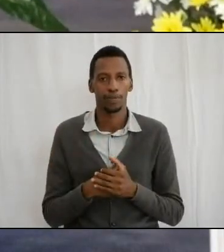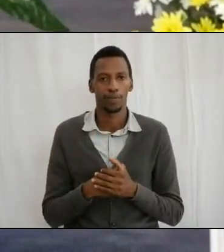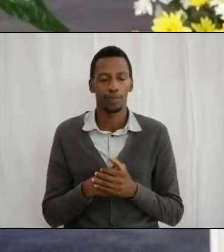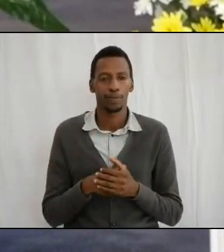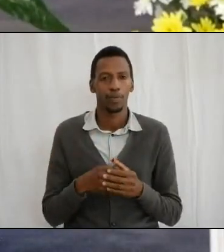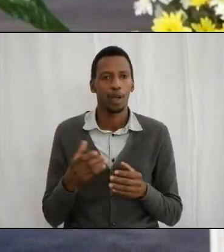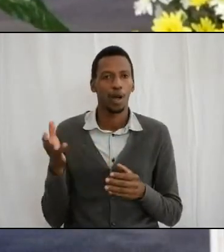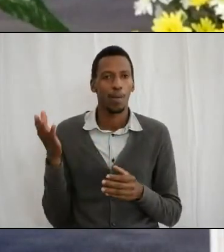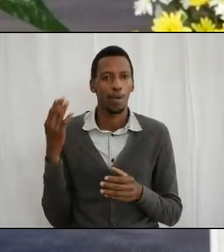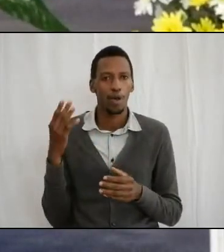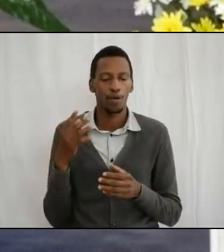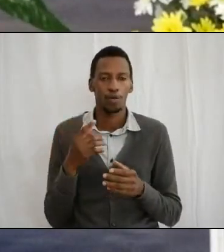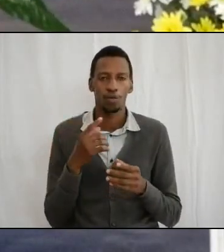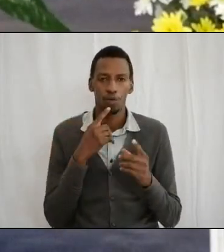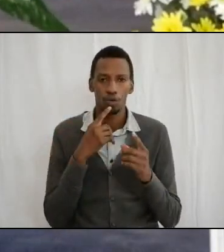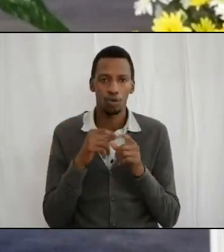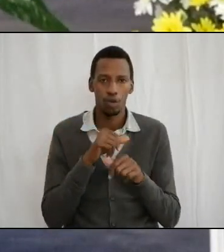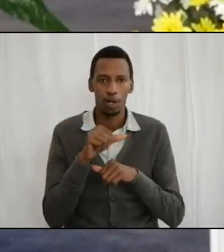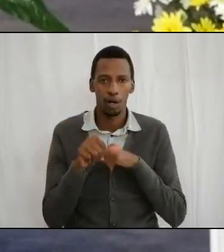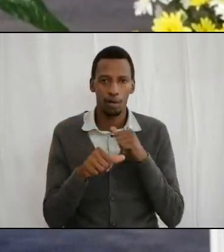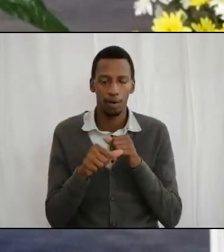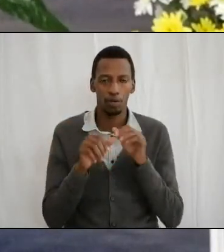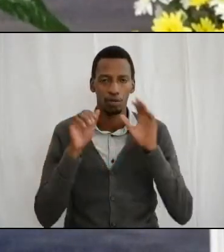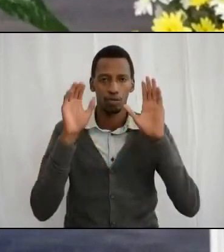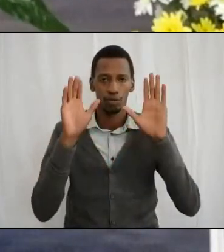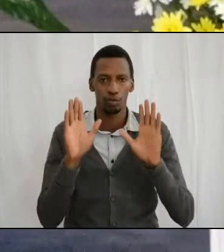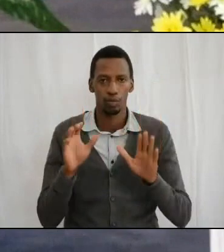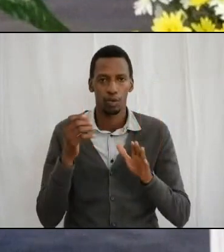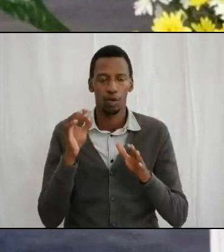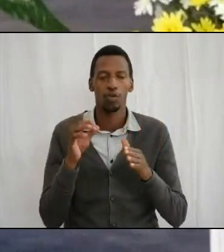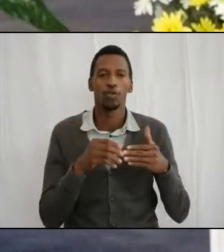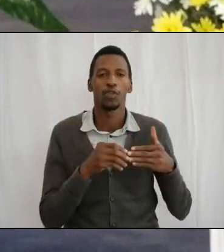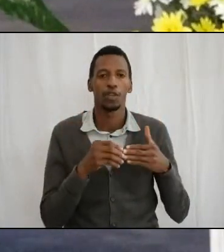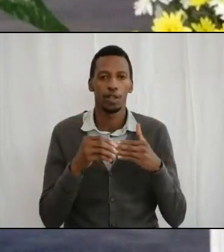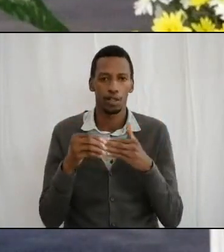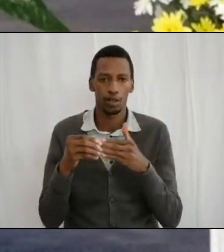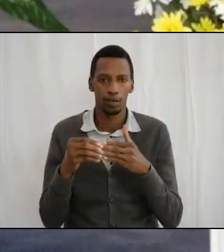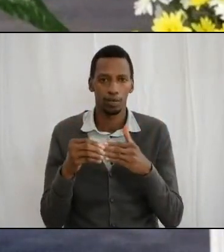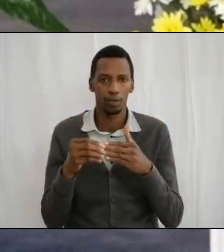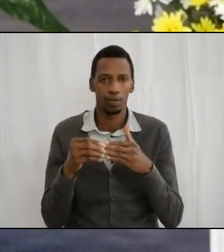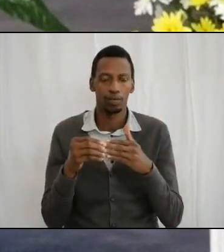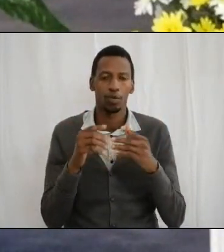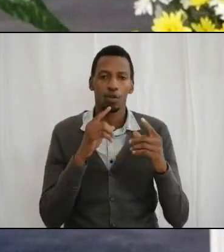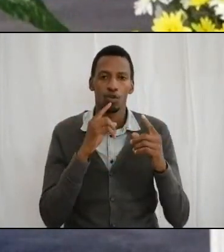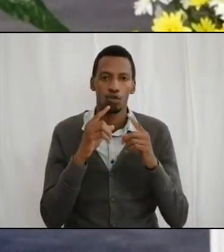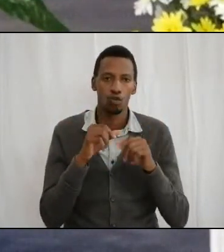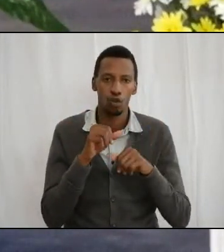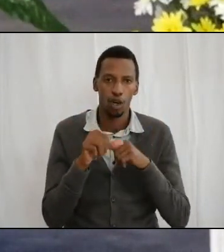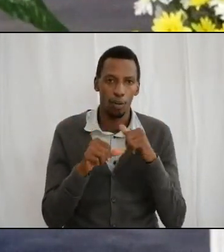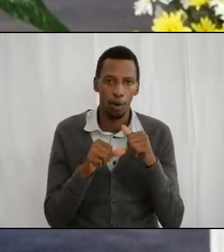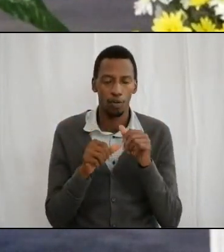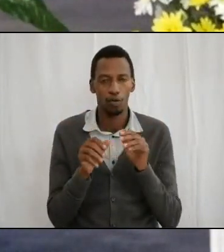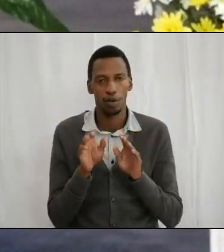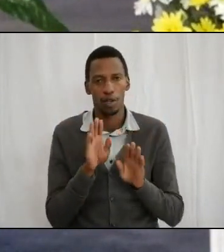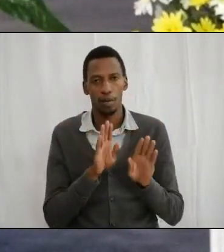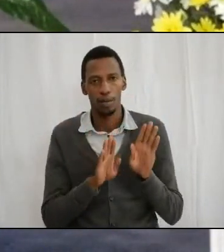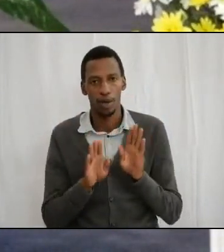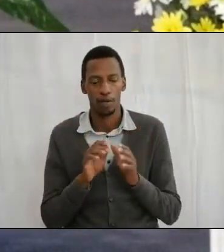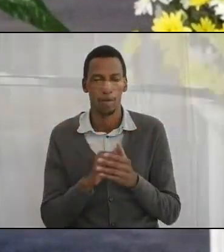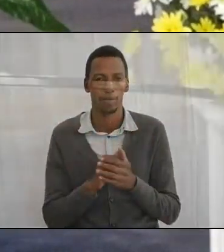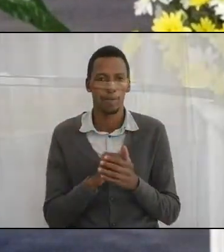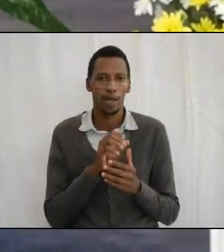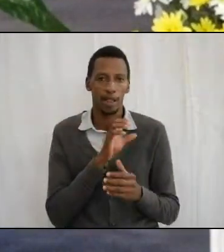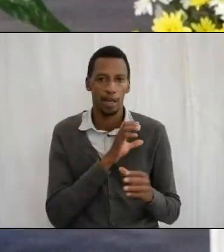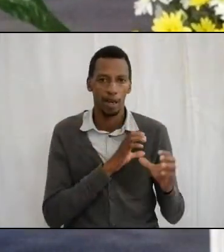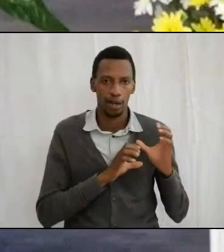We talked about the importance of leadership. We talked about the trait